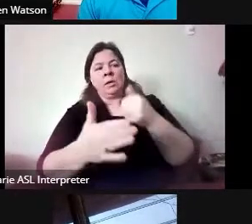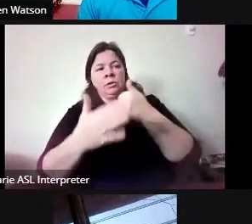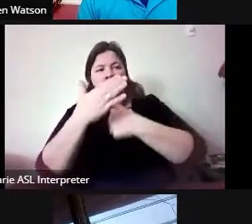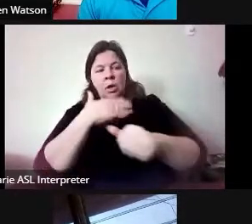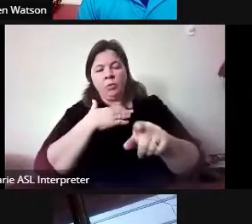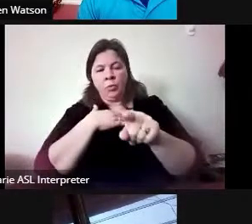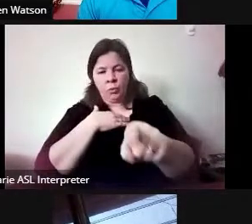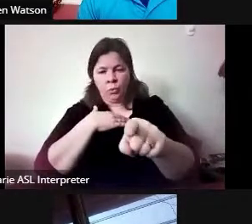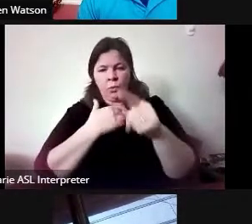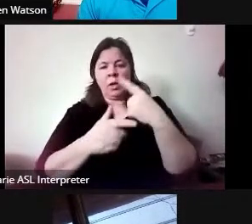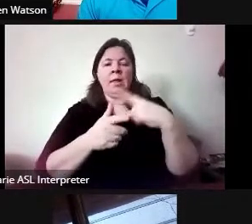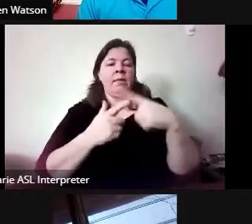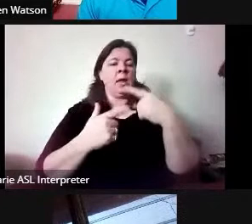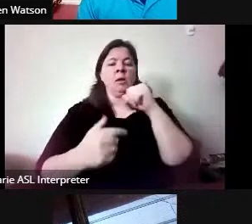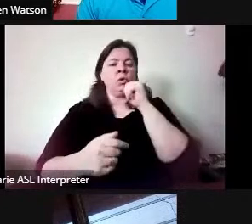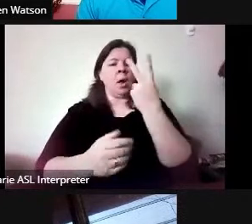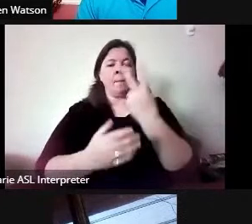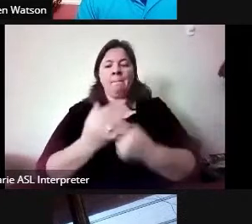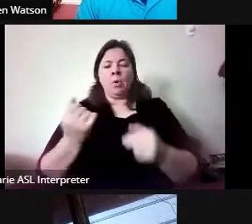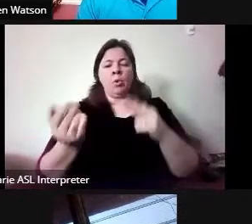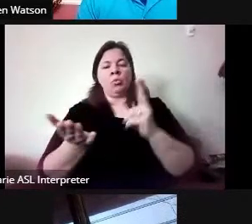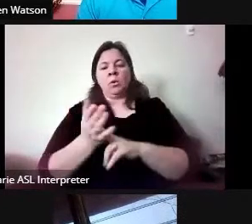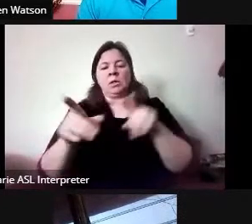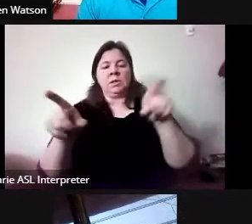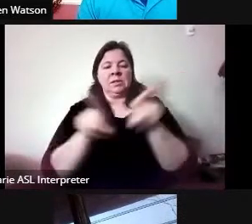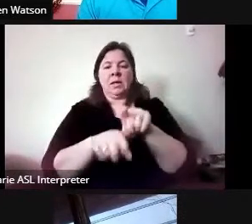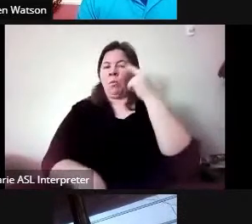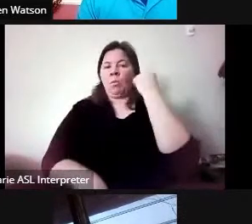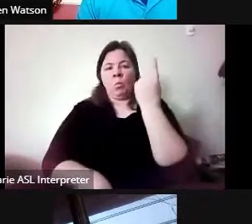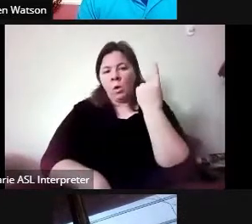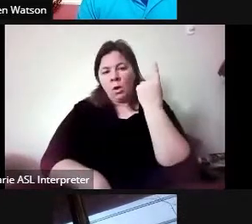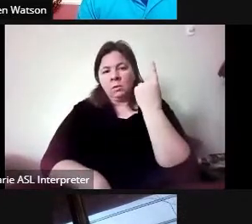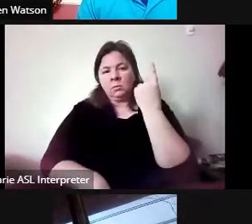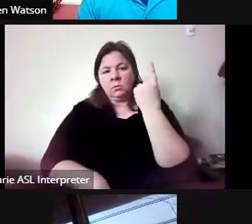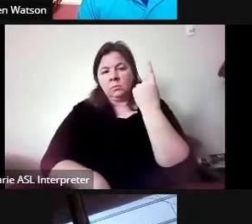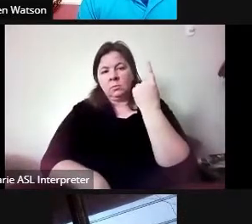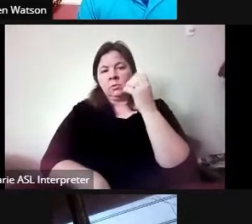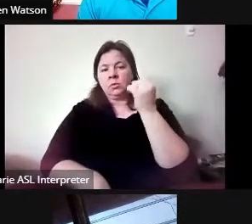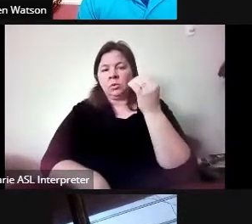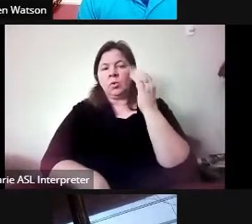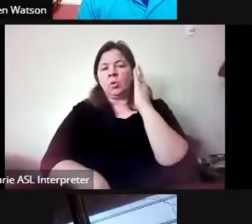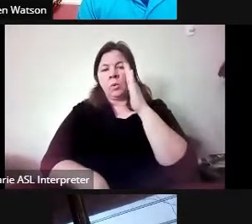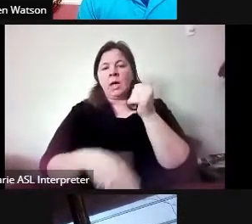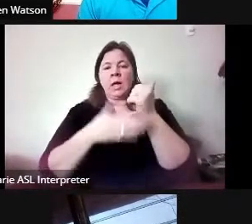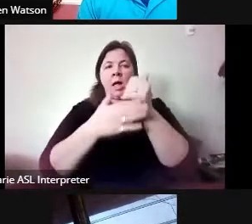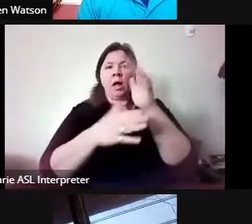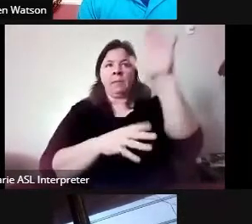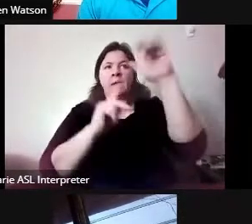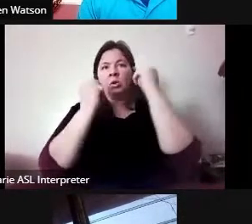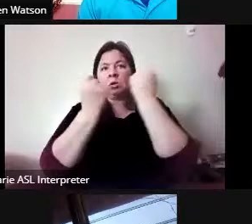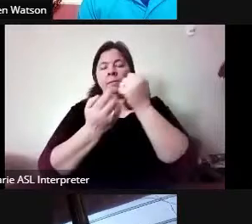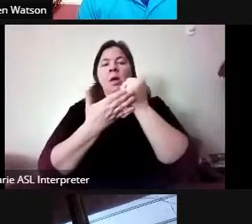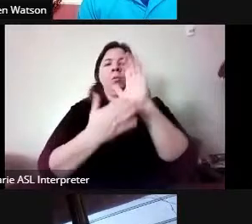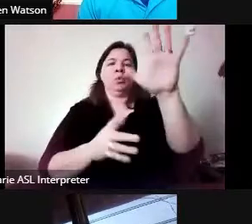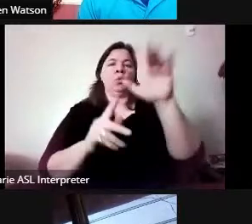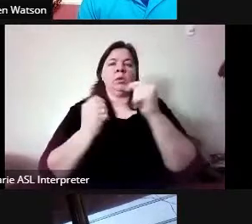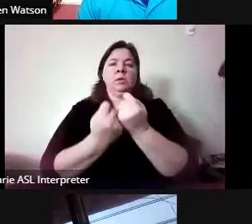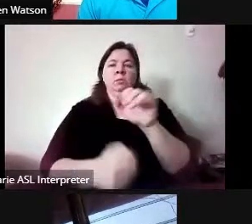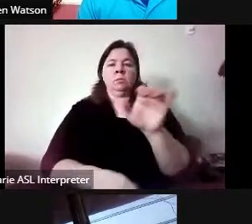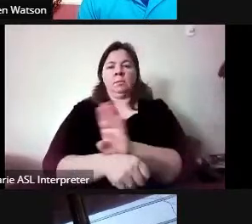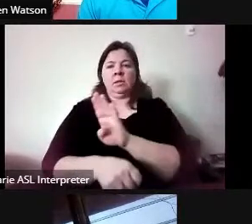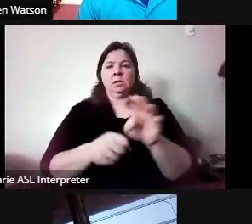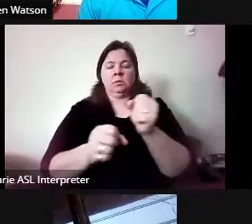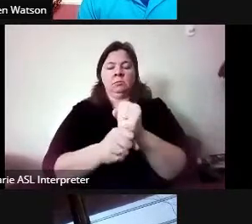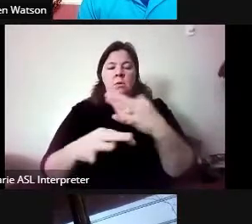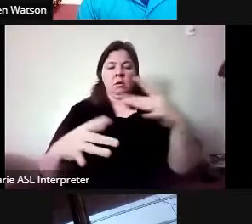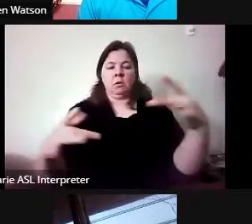you. You don't both register under that sponsor, under the person. So it will help their team, and it will help your team, your business grow as